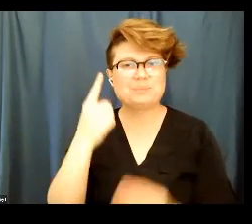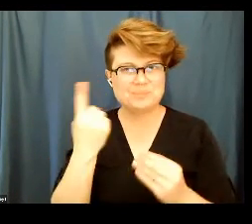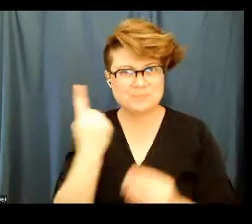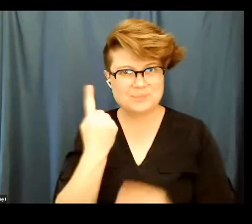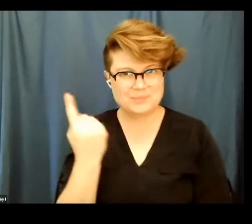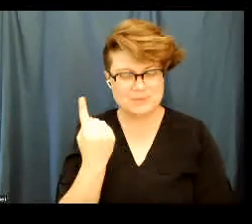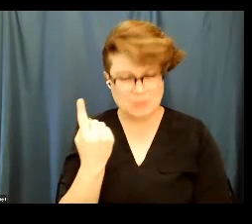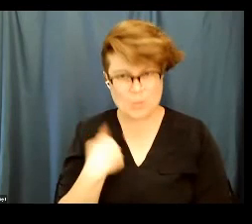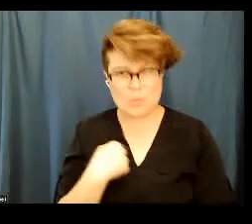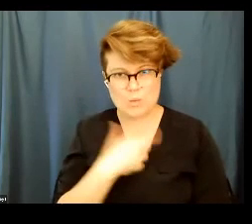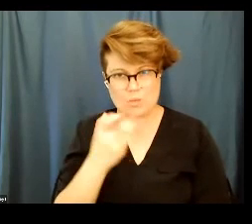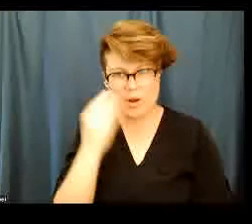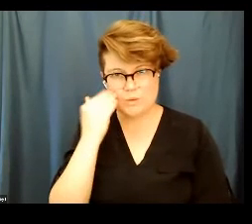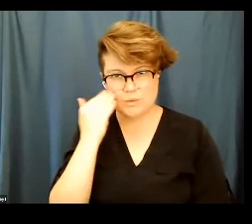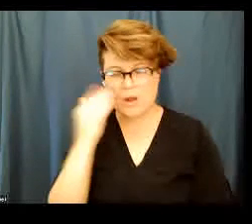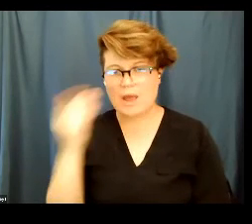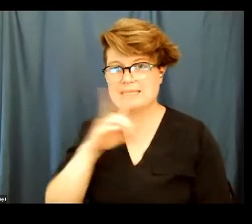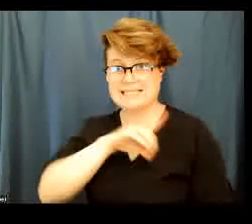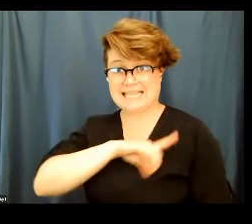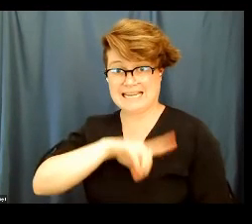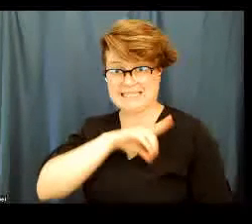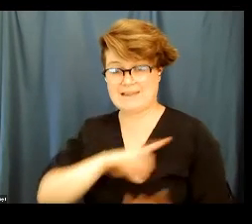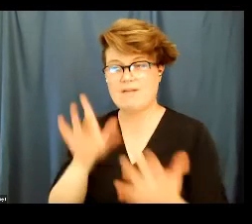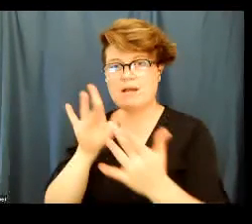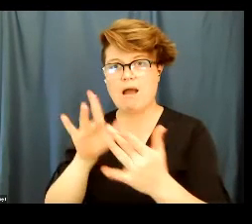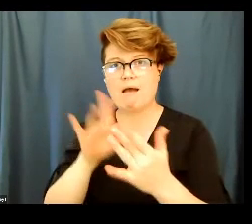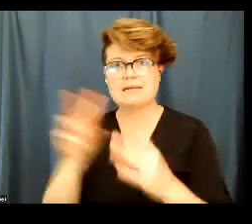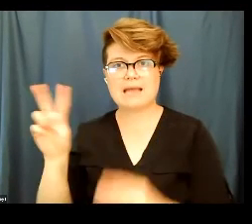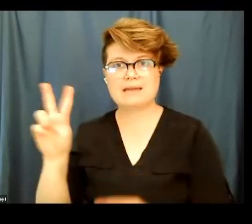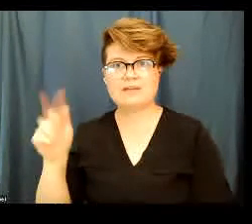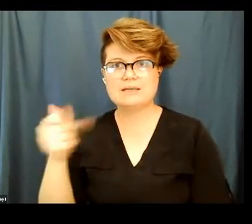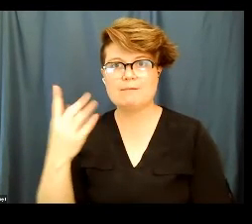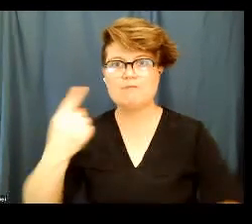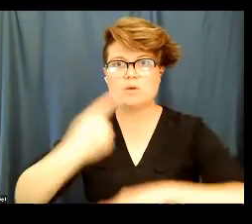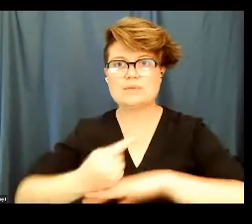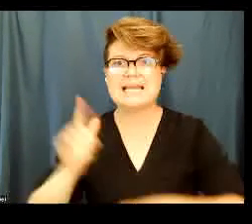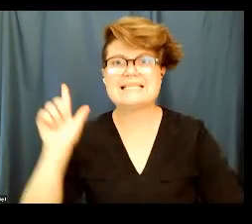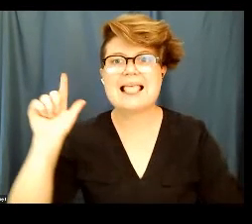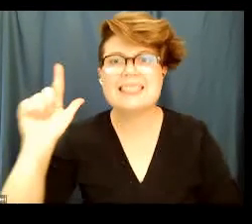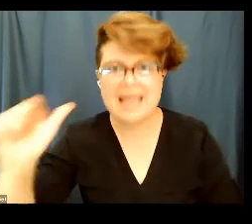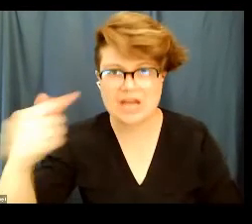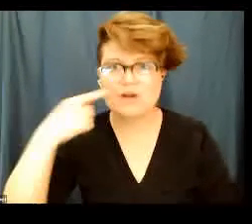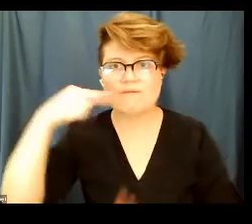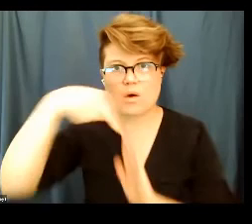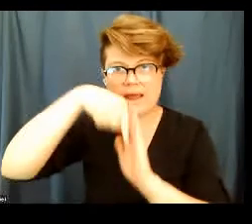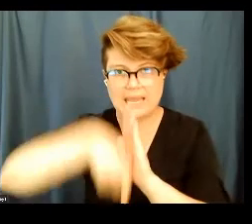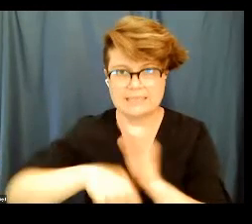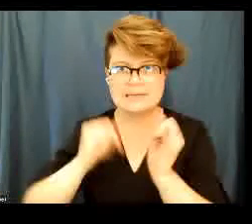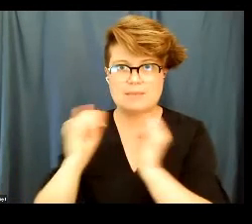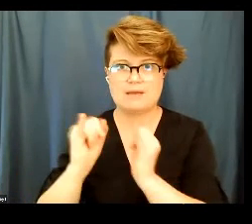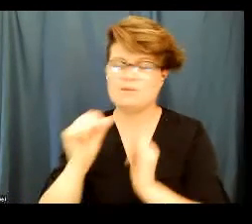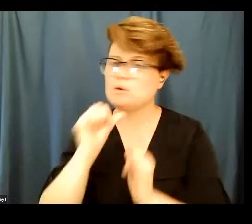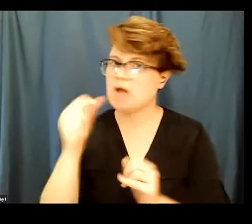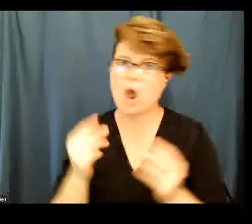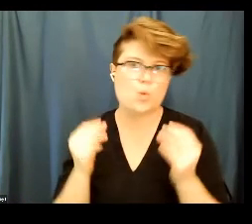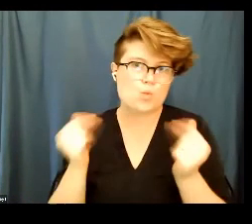having the detective contact the victim a few days later for that in-depth interview instead of doing it right